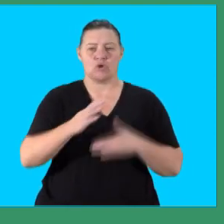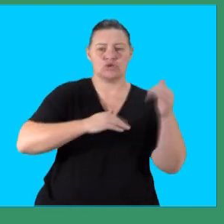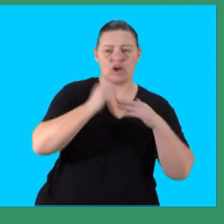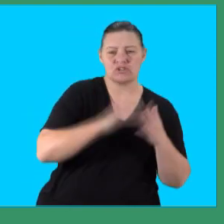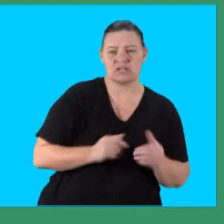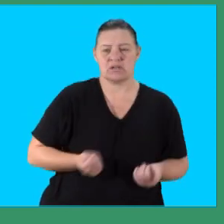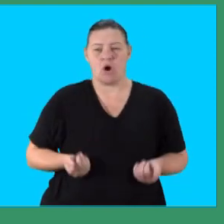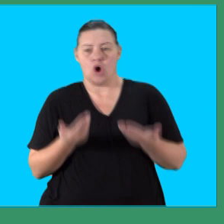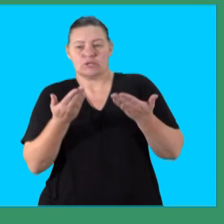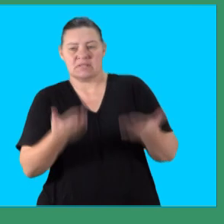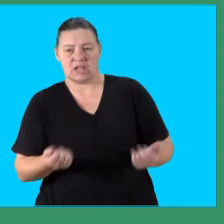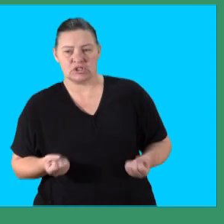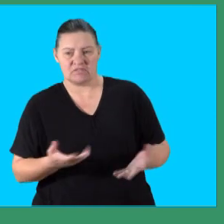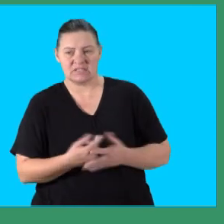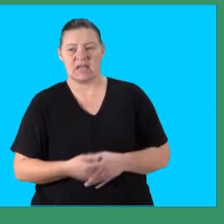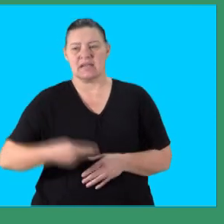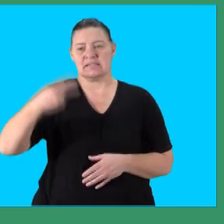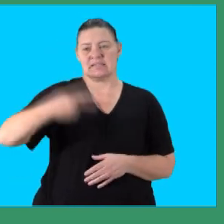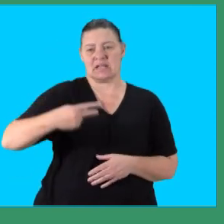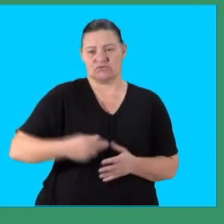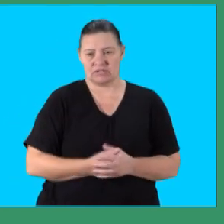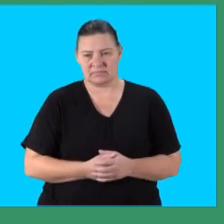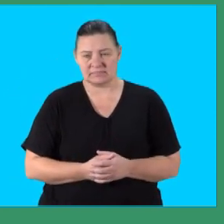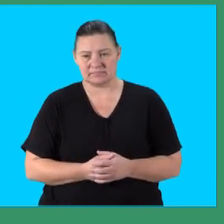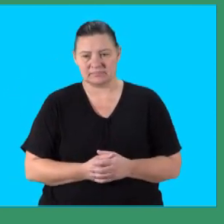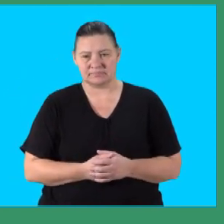hospitality, services, as well as secondary.